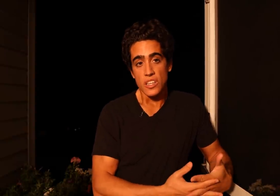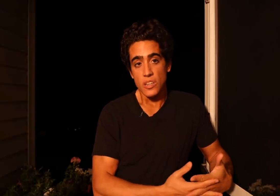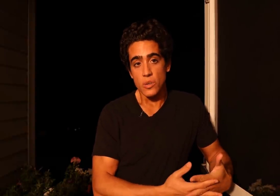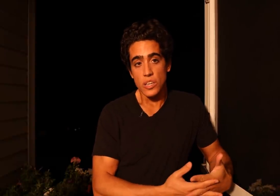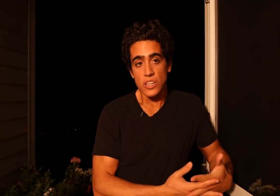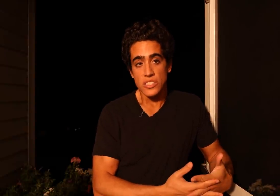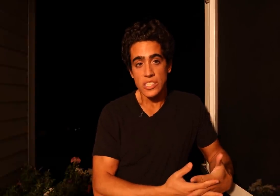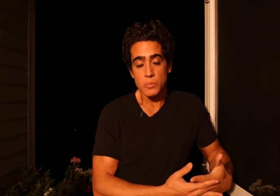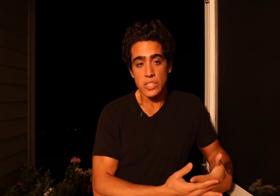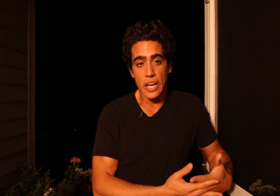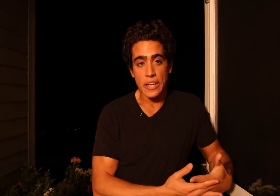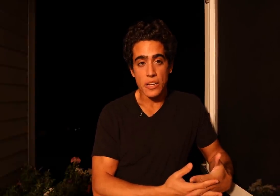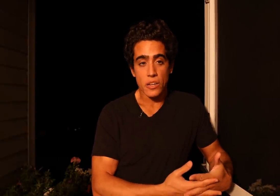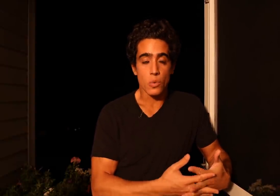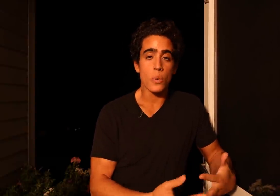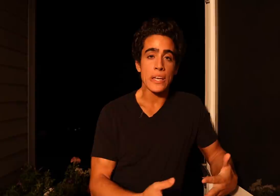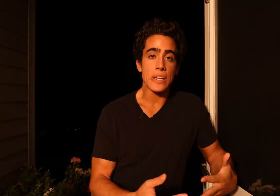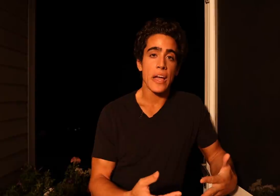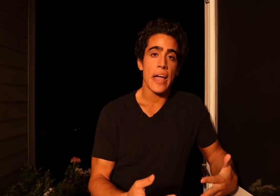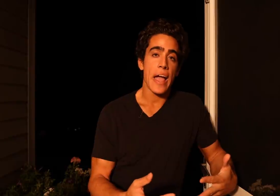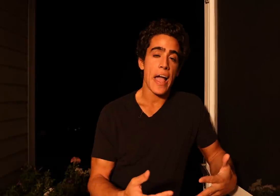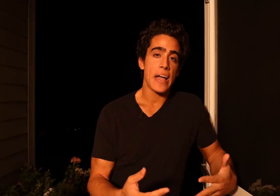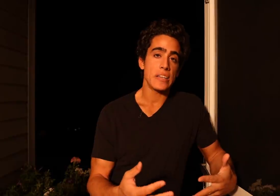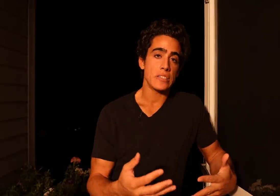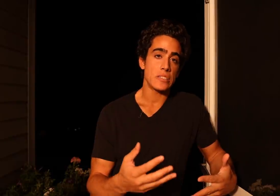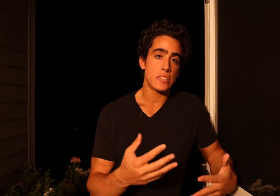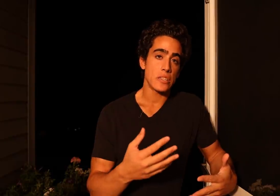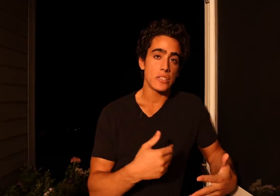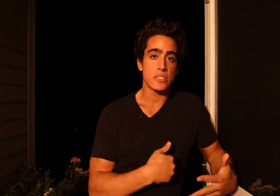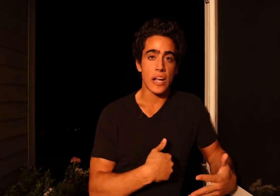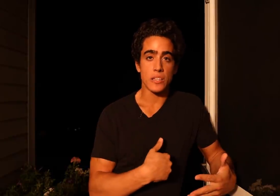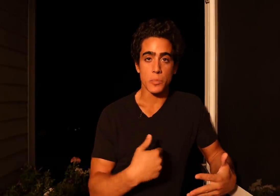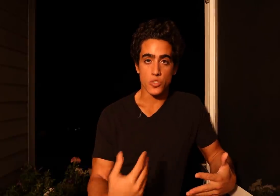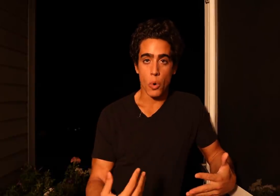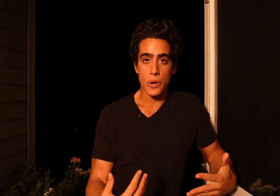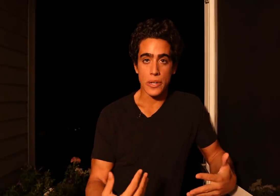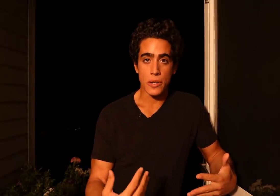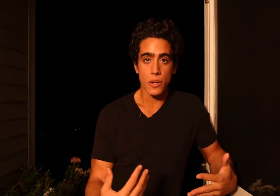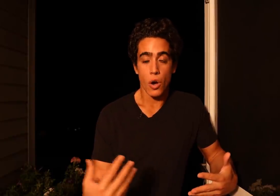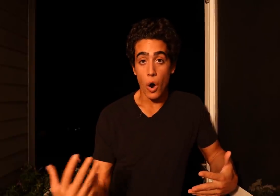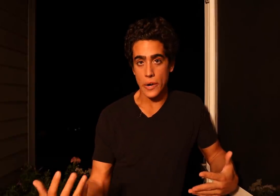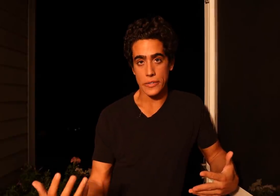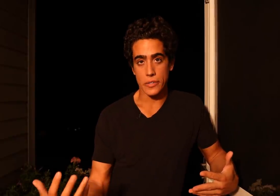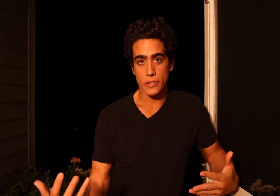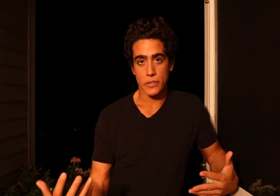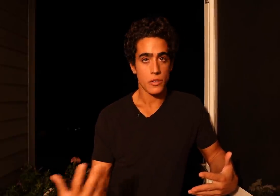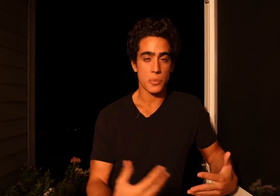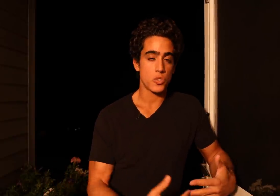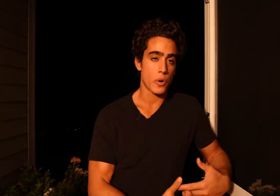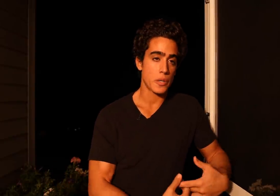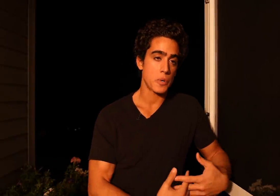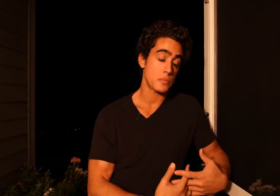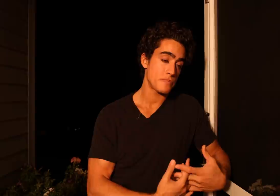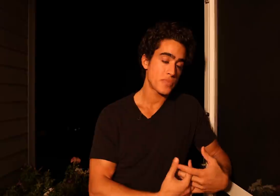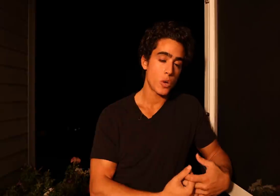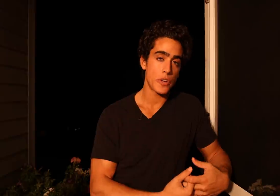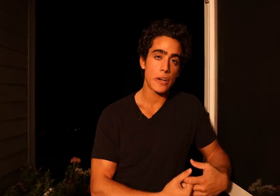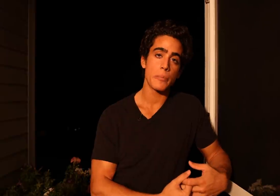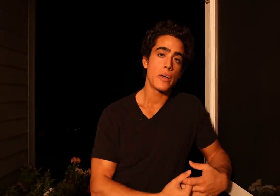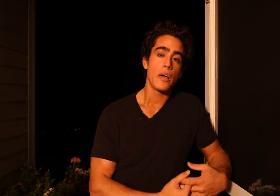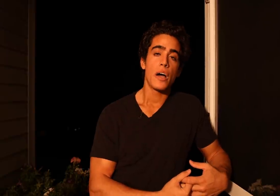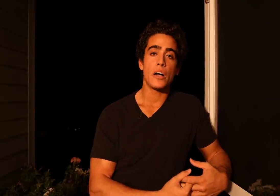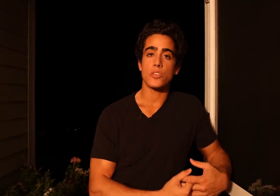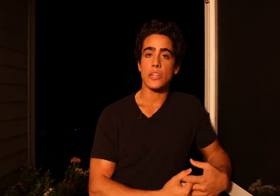it seems like we as the silent majority aren't the majority but